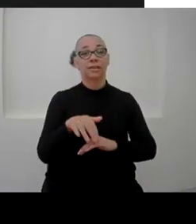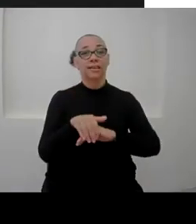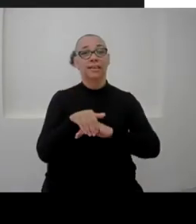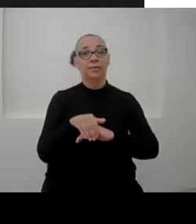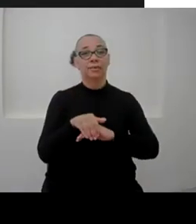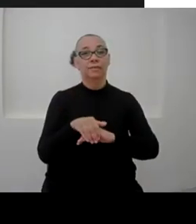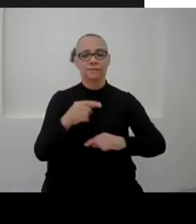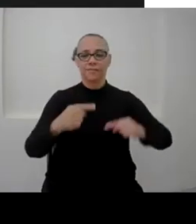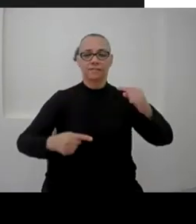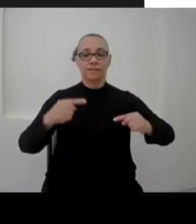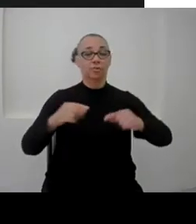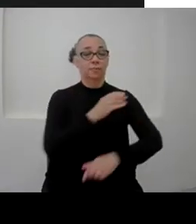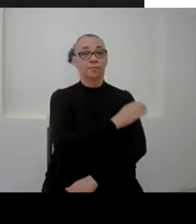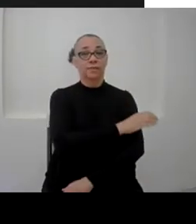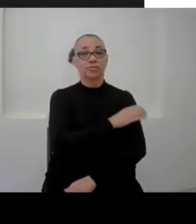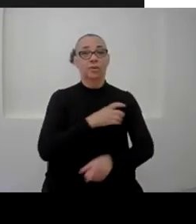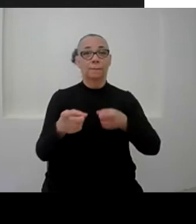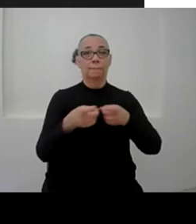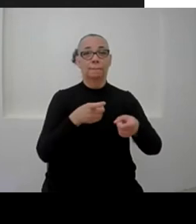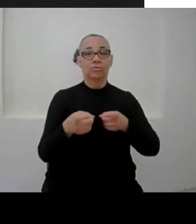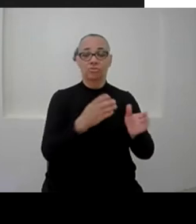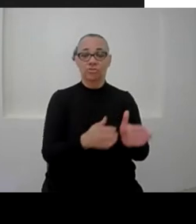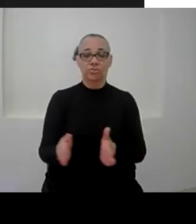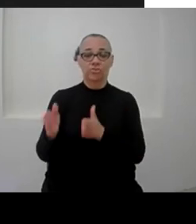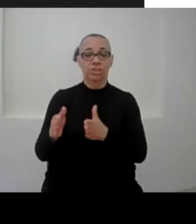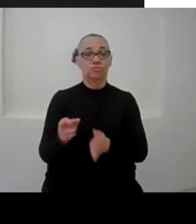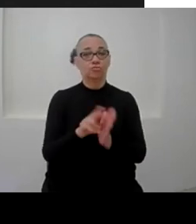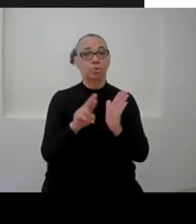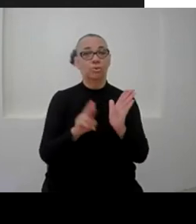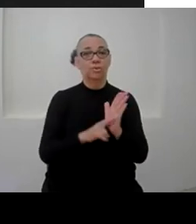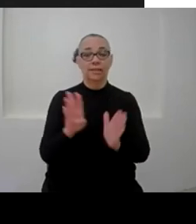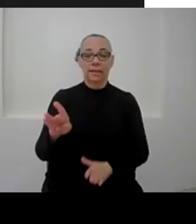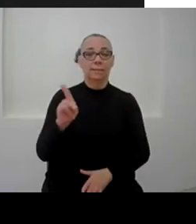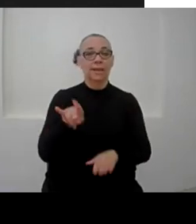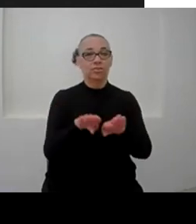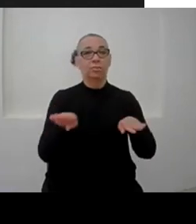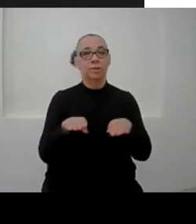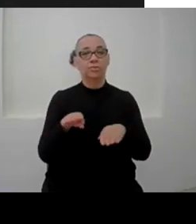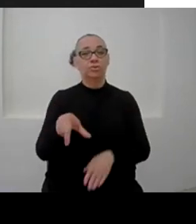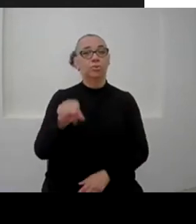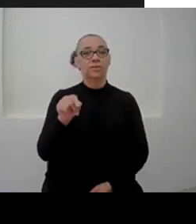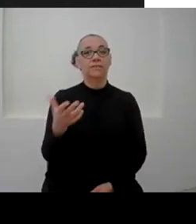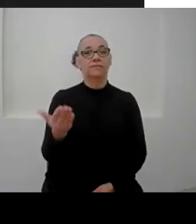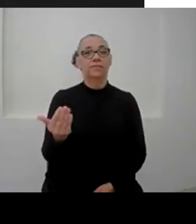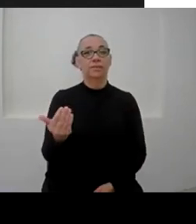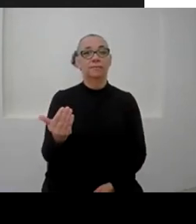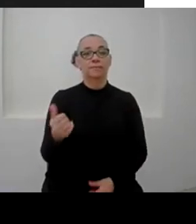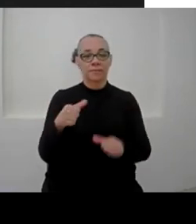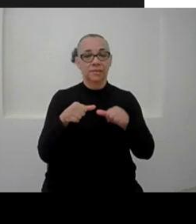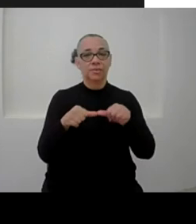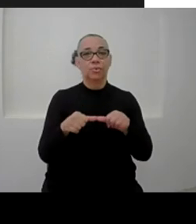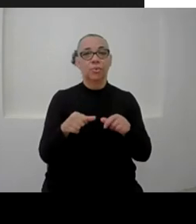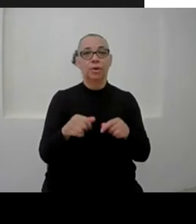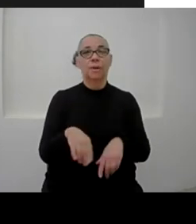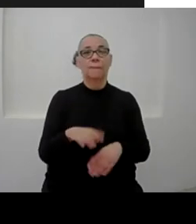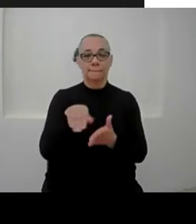clinical, managerial, and strategic roles. He returned to Bermuda in 2015 and resumed working at Mid-Atlantic